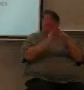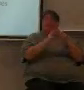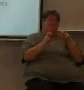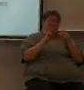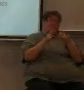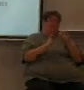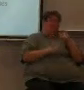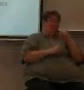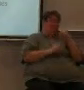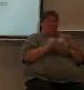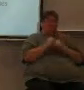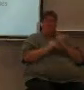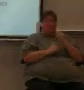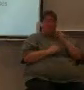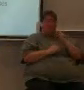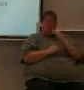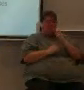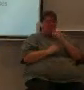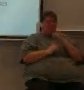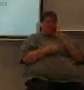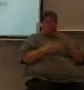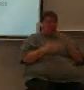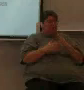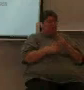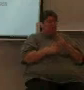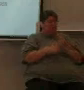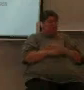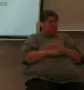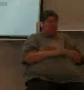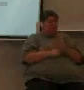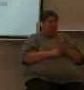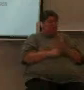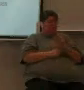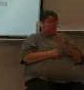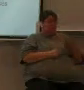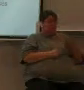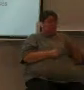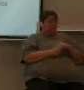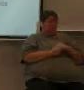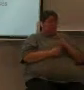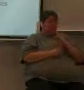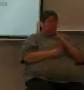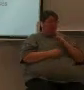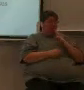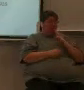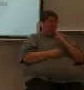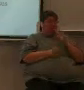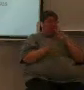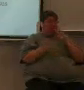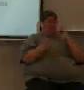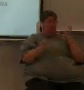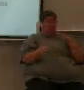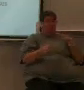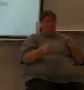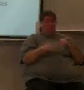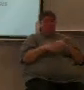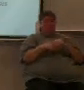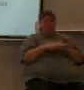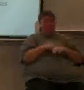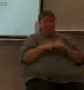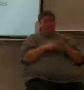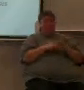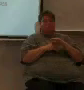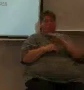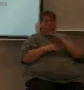And this is just using the assemblages that are in the water to determine what the effects are of the pollution. And so we